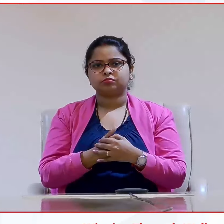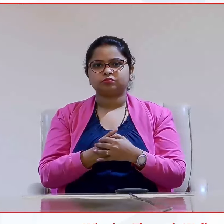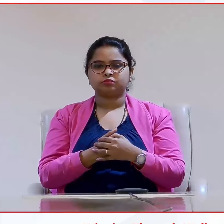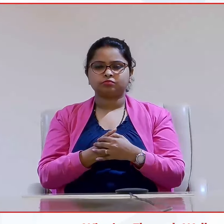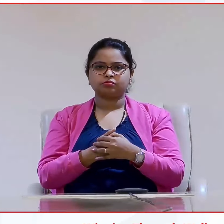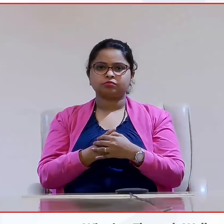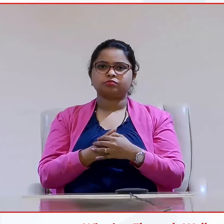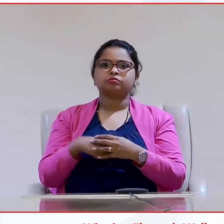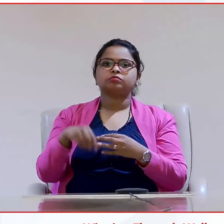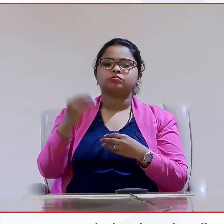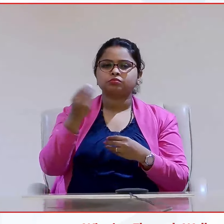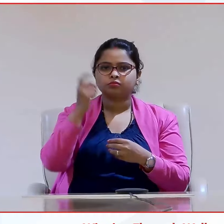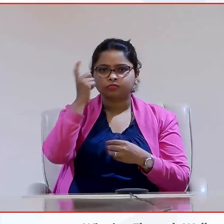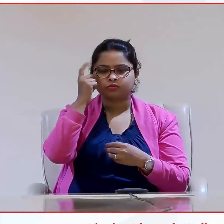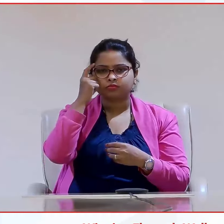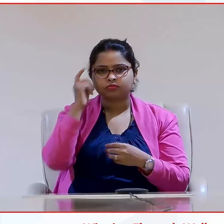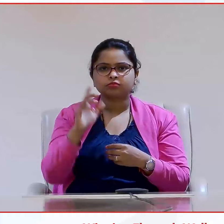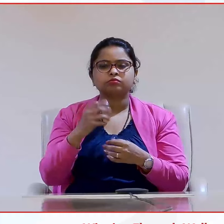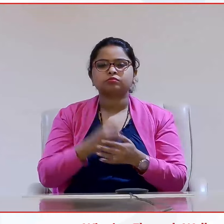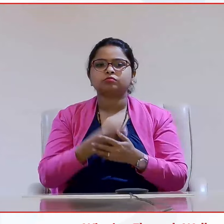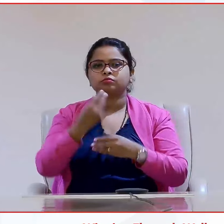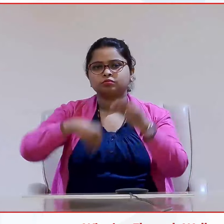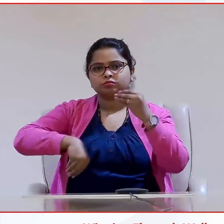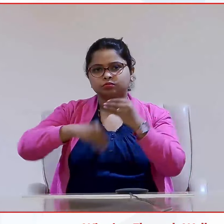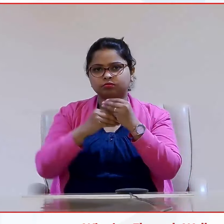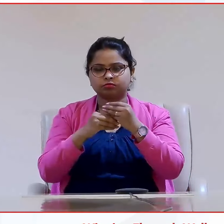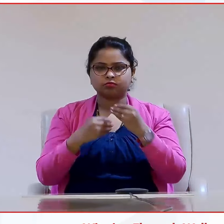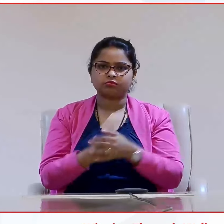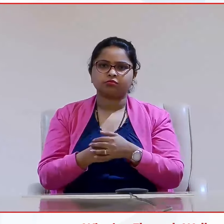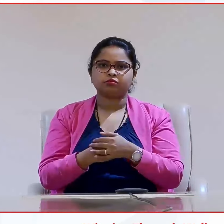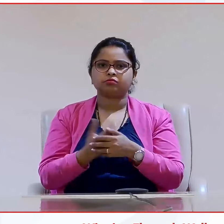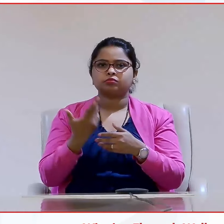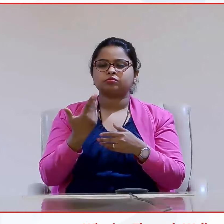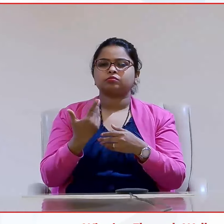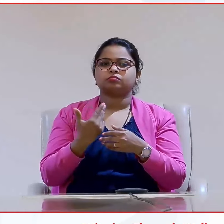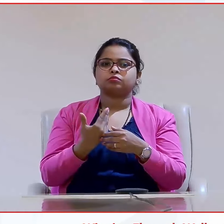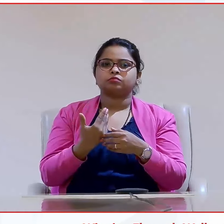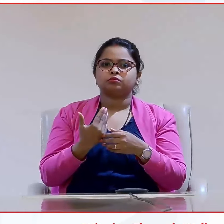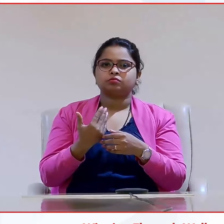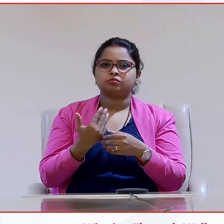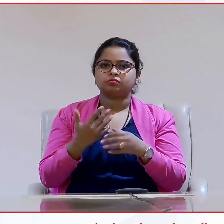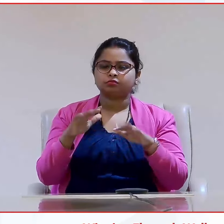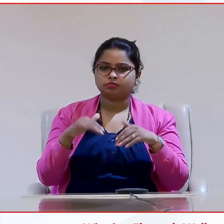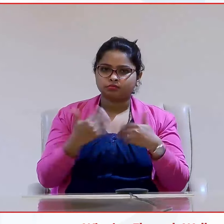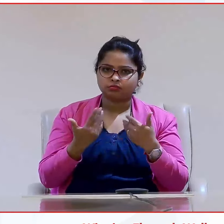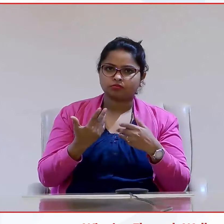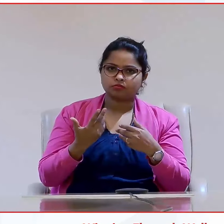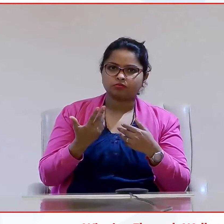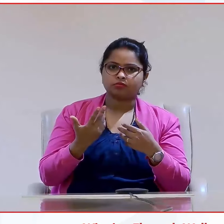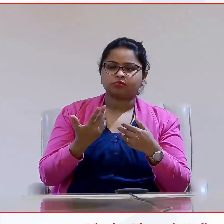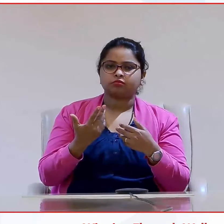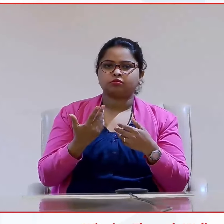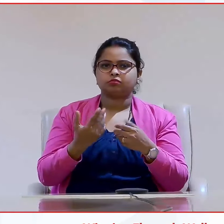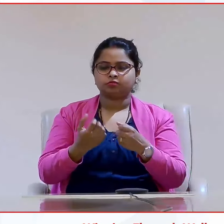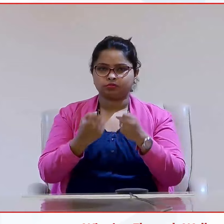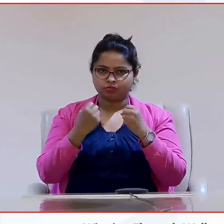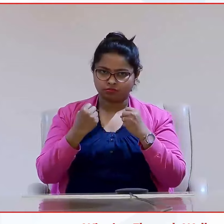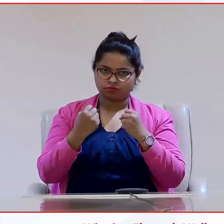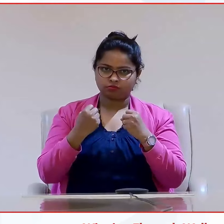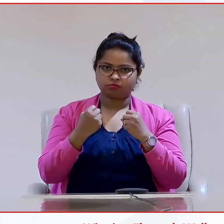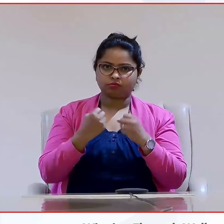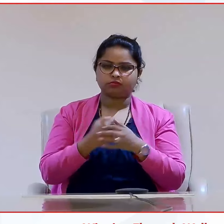absolutely. And I think sometimes just adding to that, it's necessary to recognize what are factors in our control and